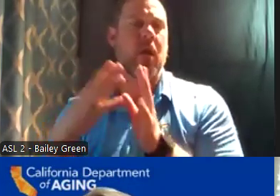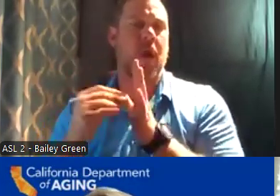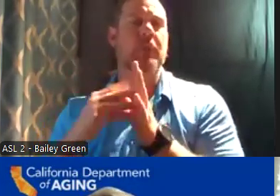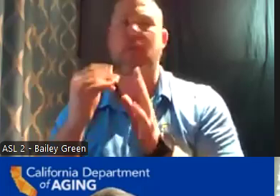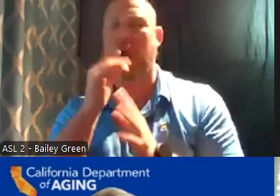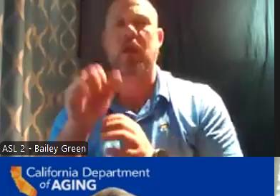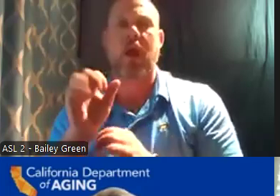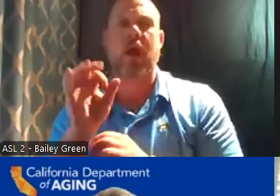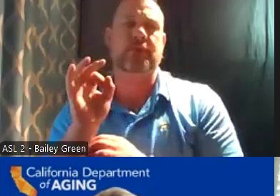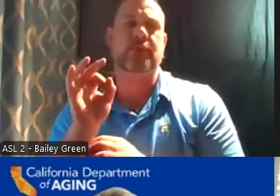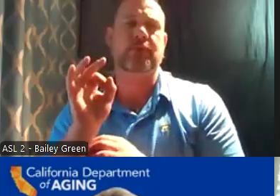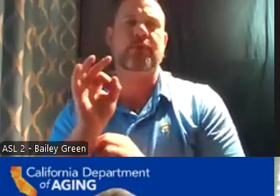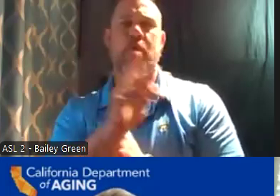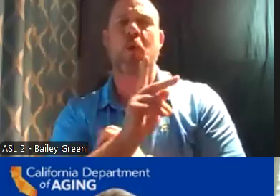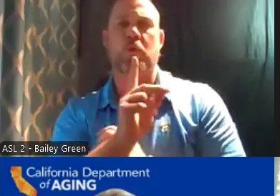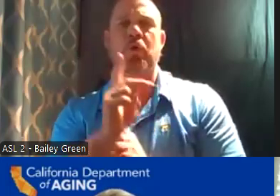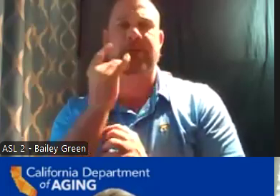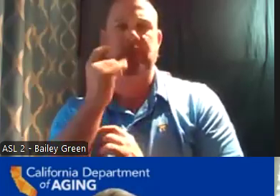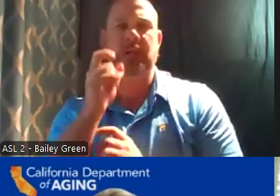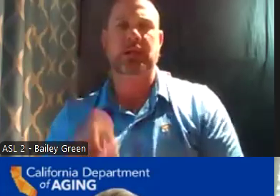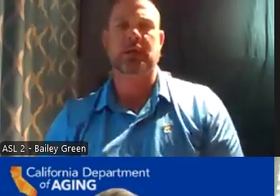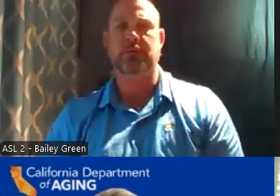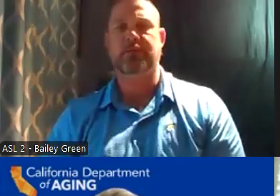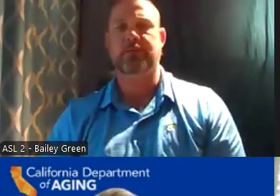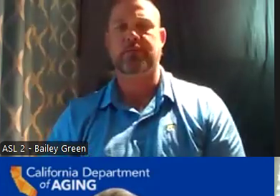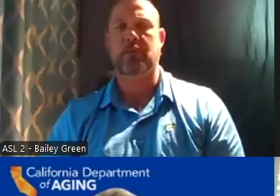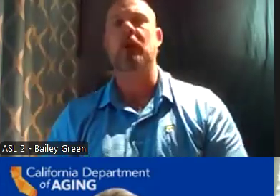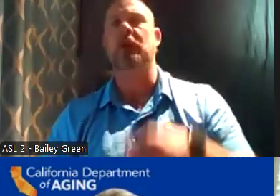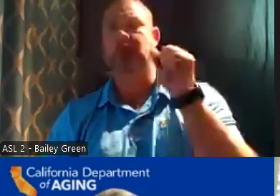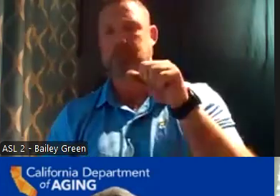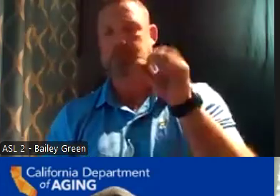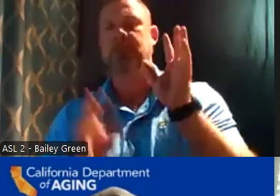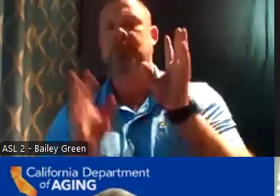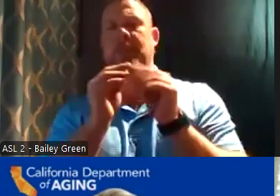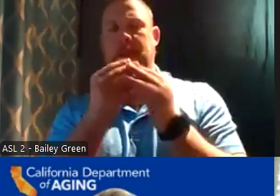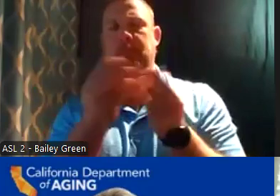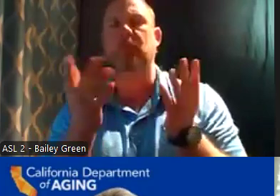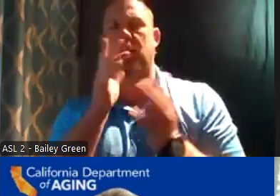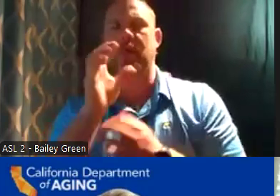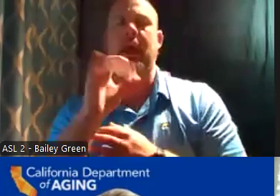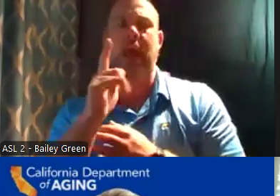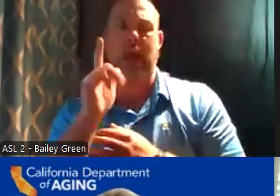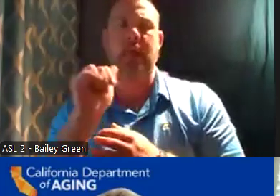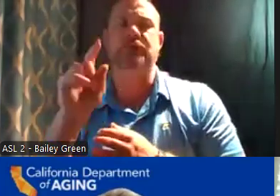that also just in case. Yes, the meeting materials will be posted on the Cal HHS